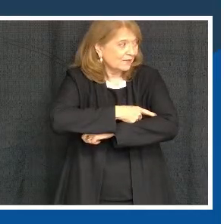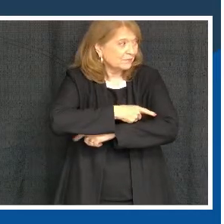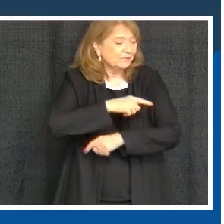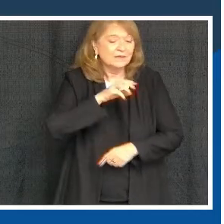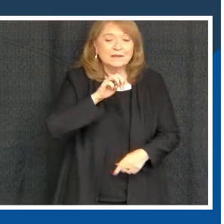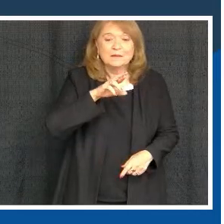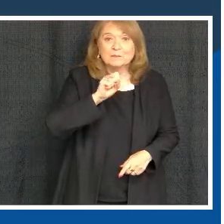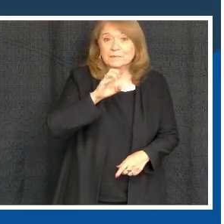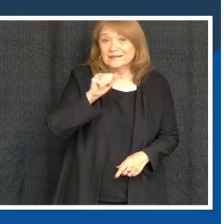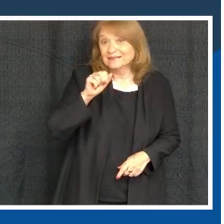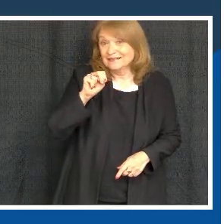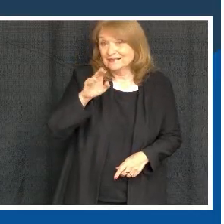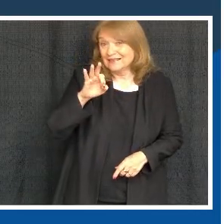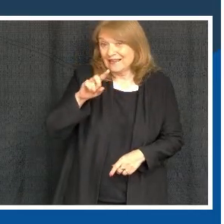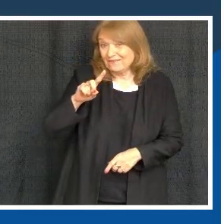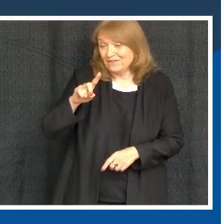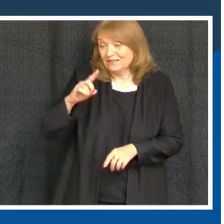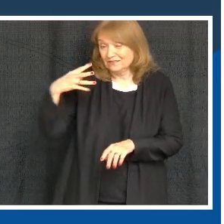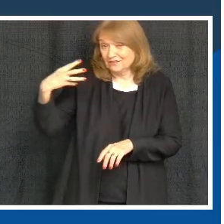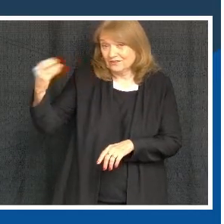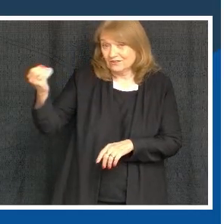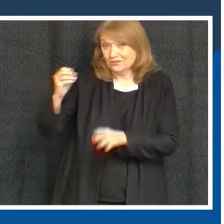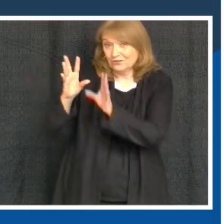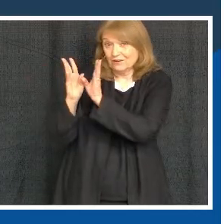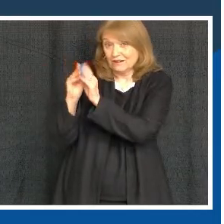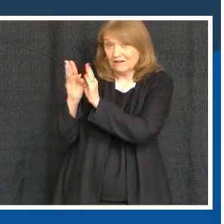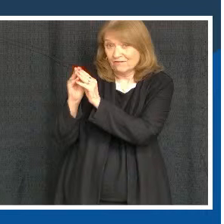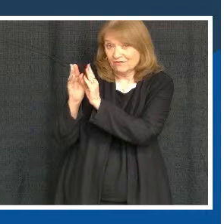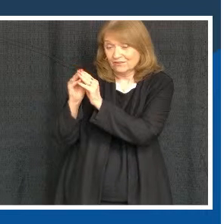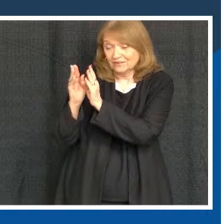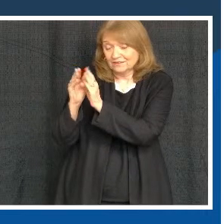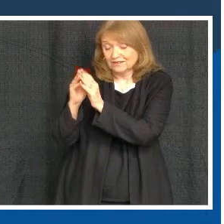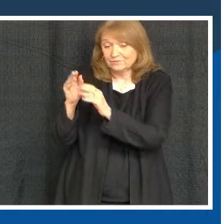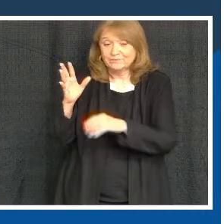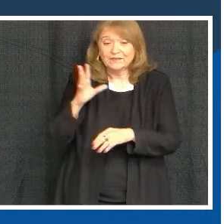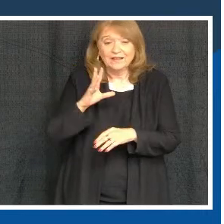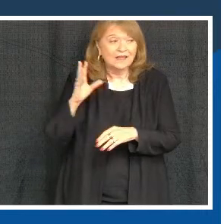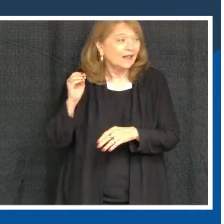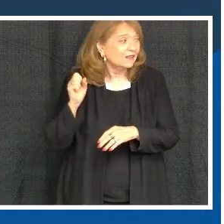Canfield is away at a TAMCAR conference, Tennessee Association of Municipal